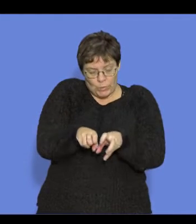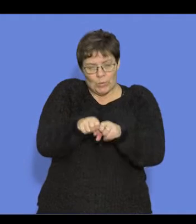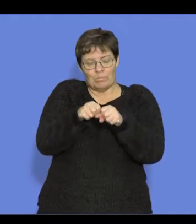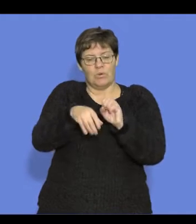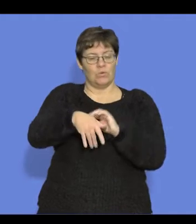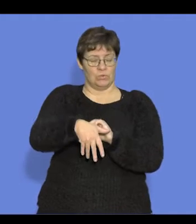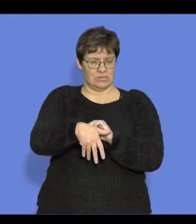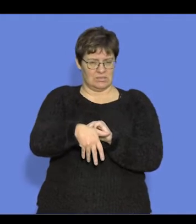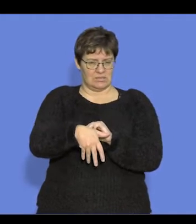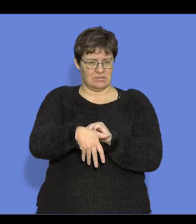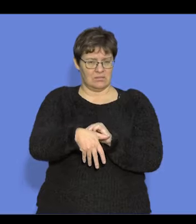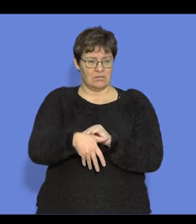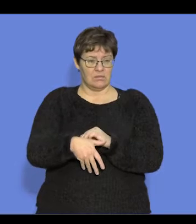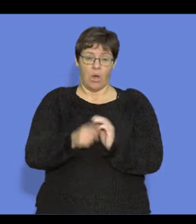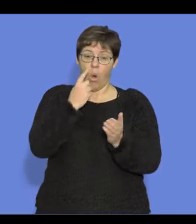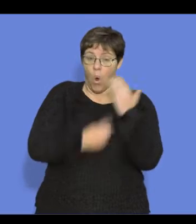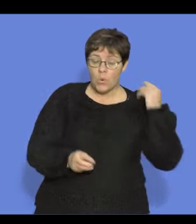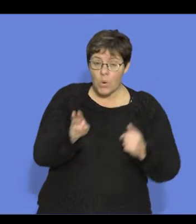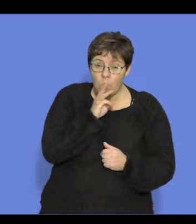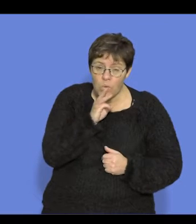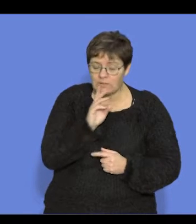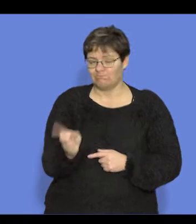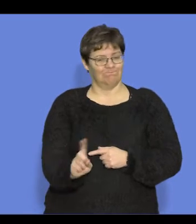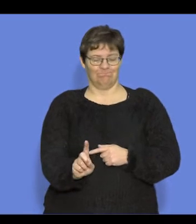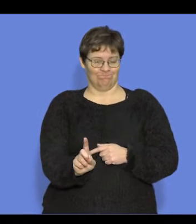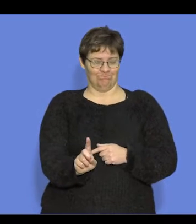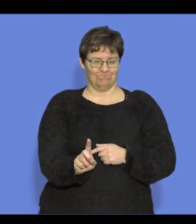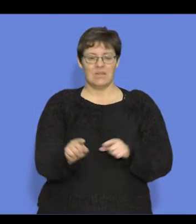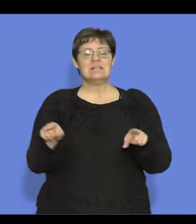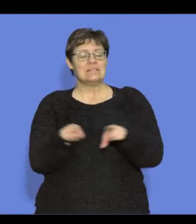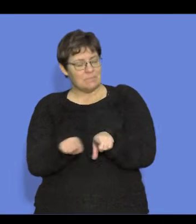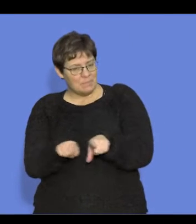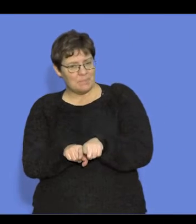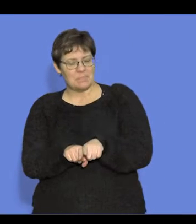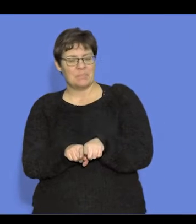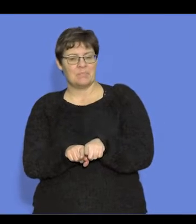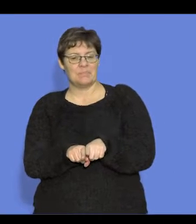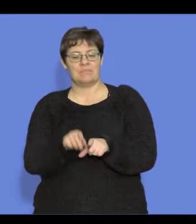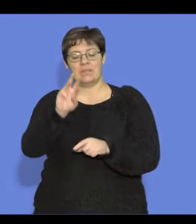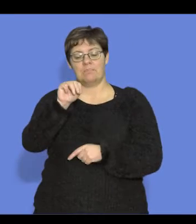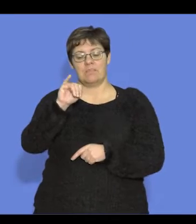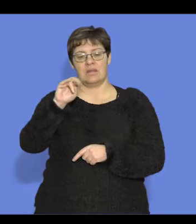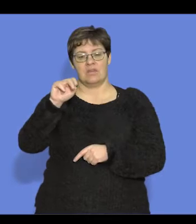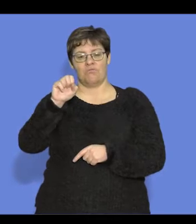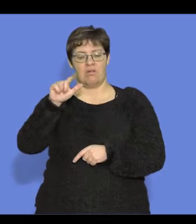it's not only water that plants absorb, it's also minerals.